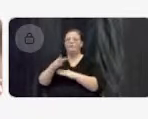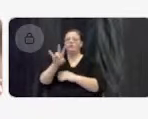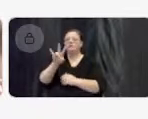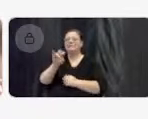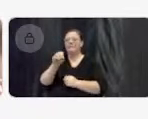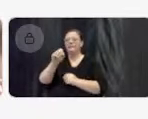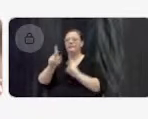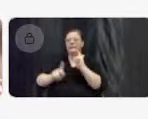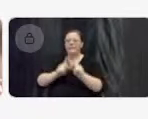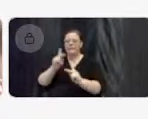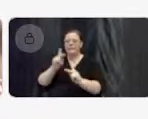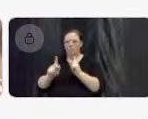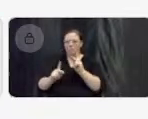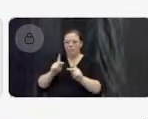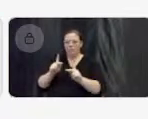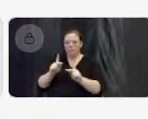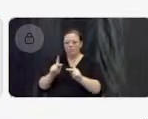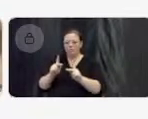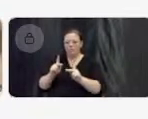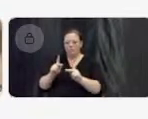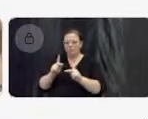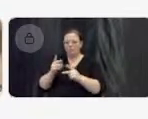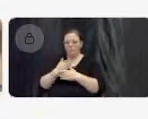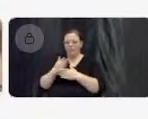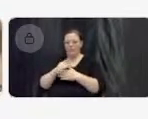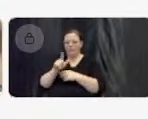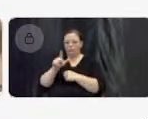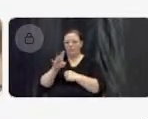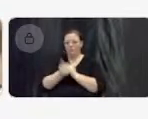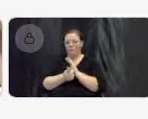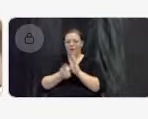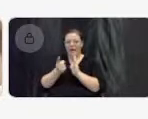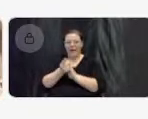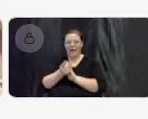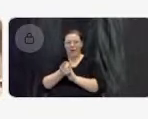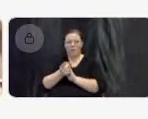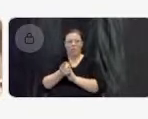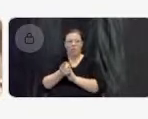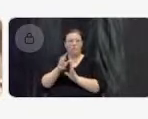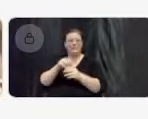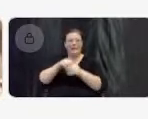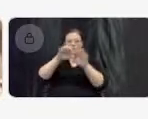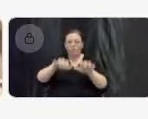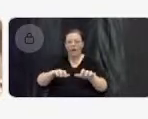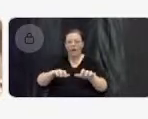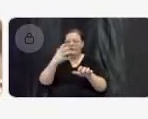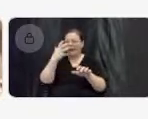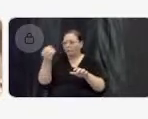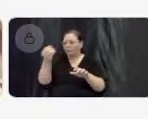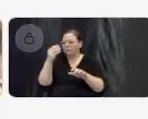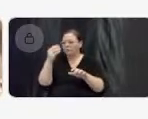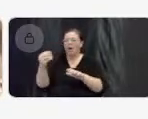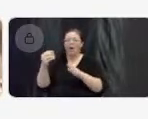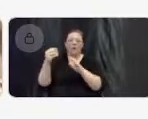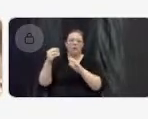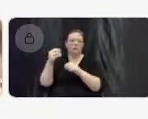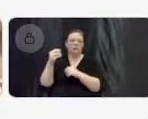who, in 24 hours in the rain, signed